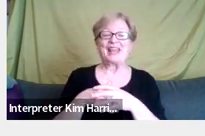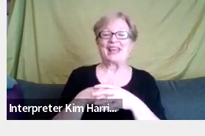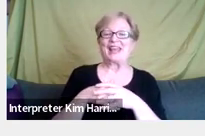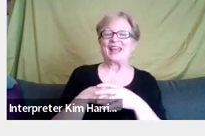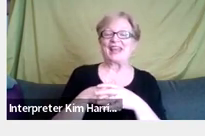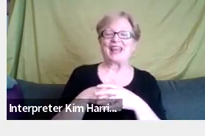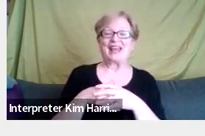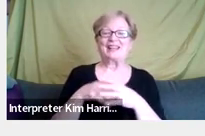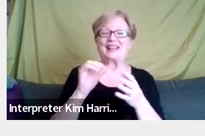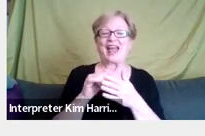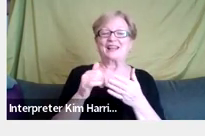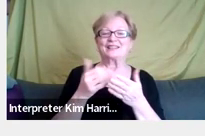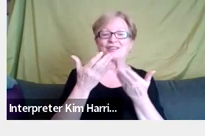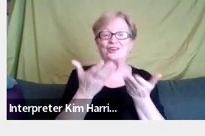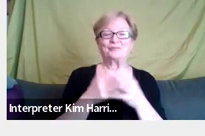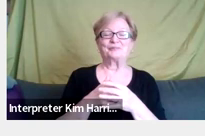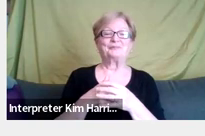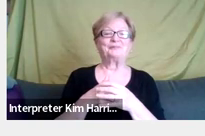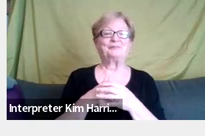is her.